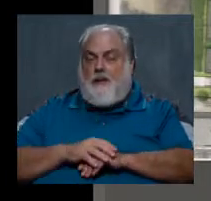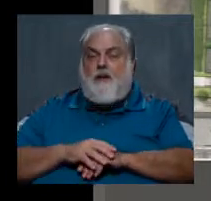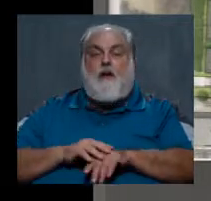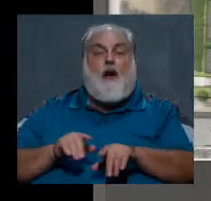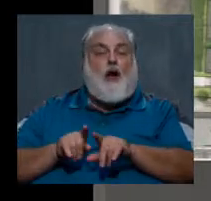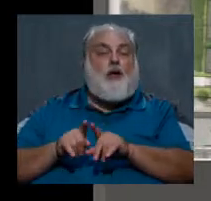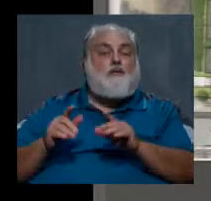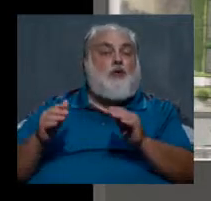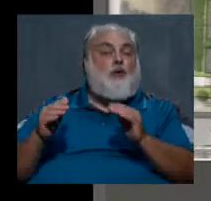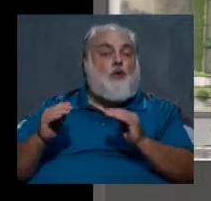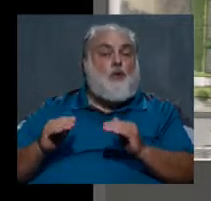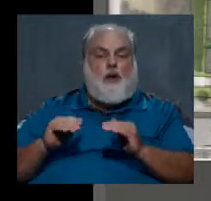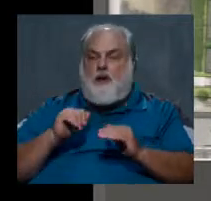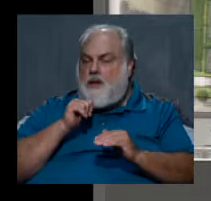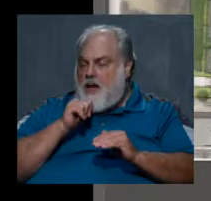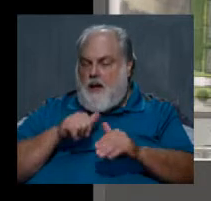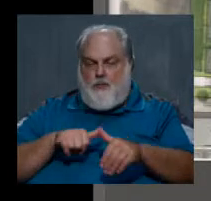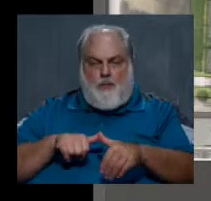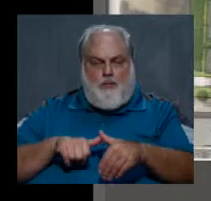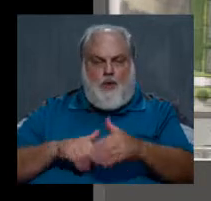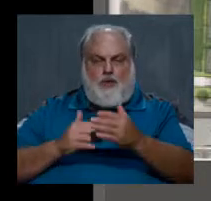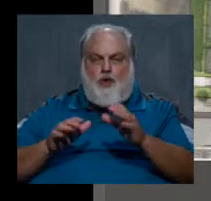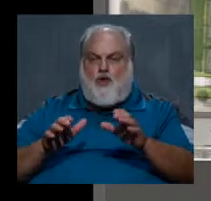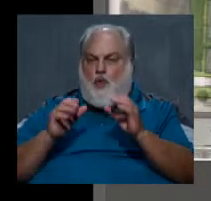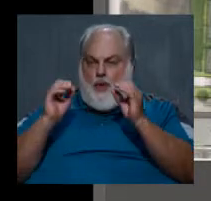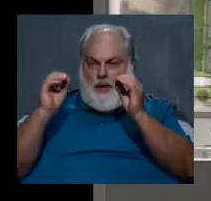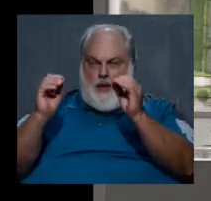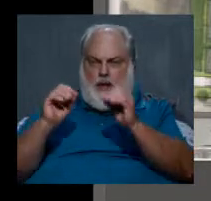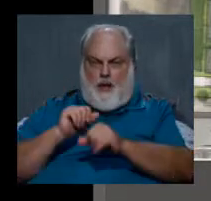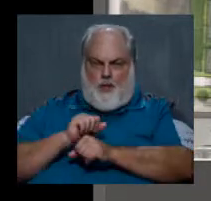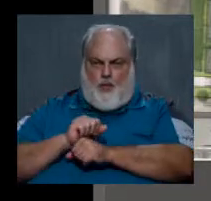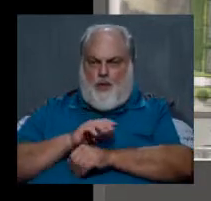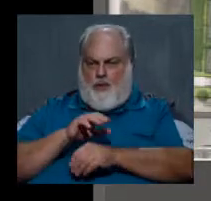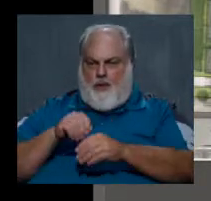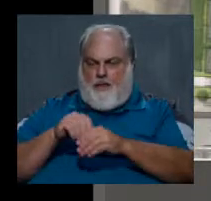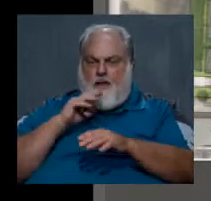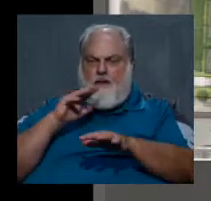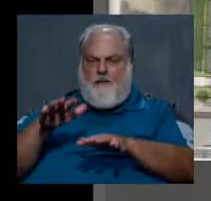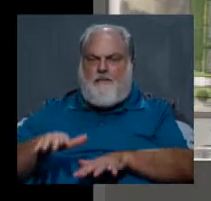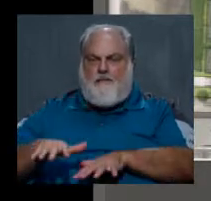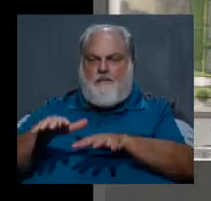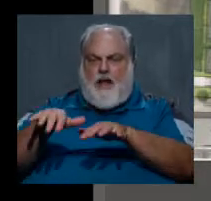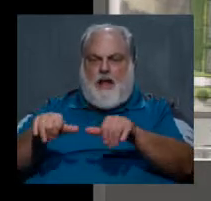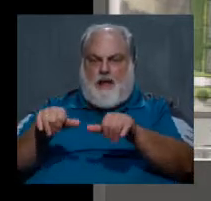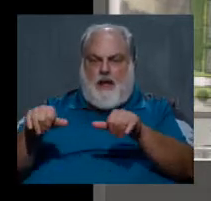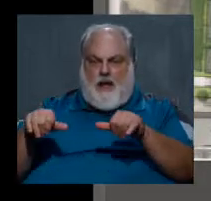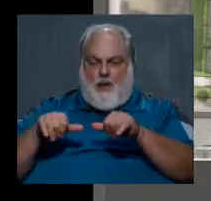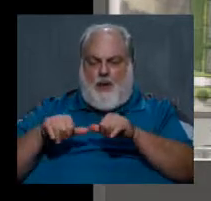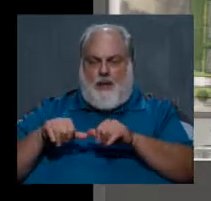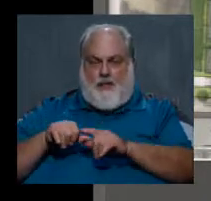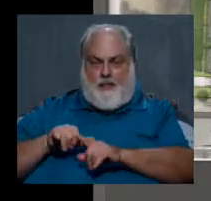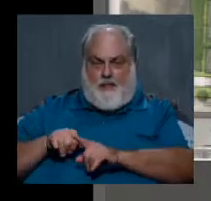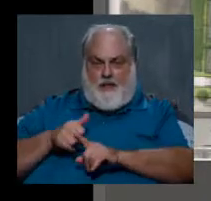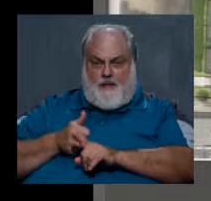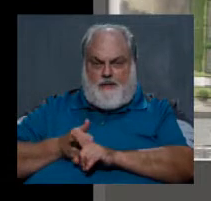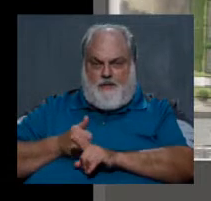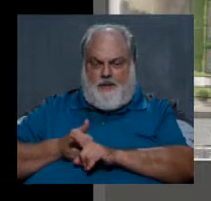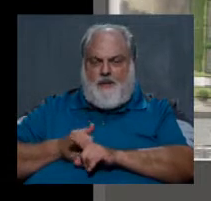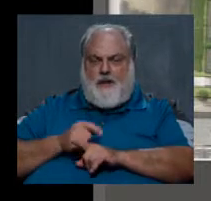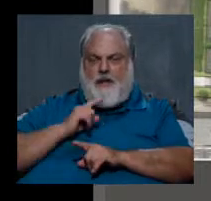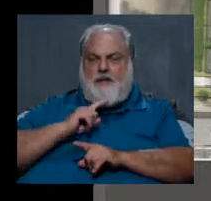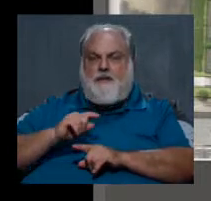also not proposing to do any work in the floodway, which is that in and of itself